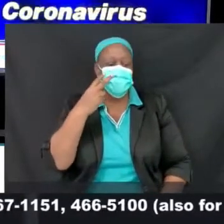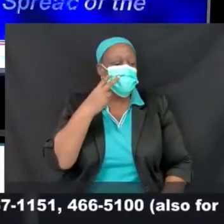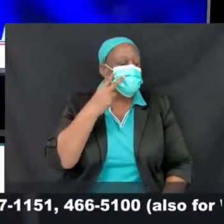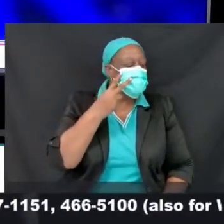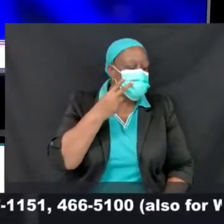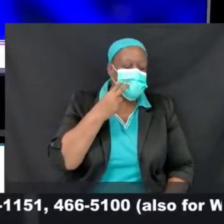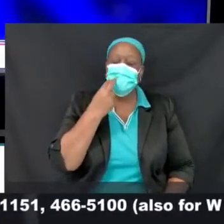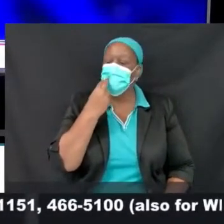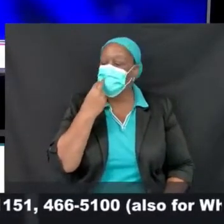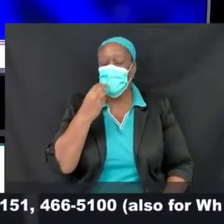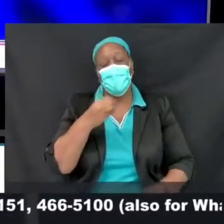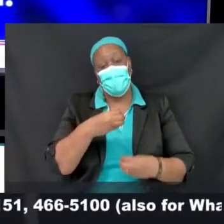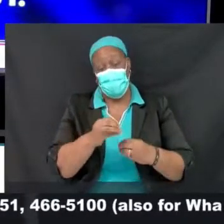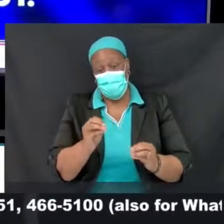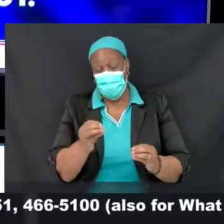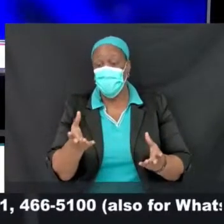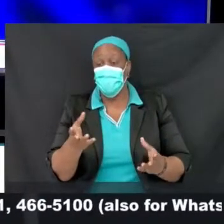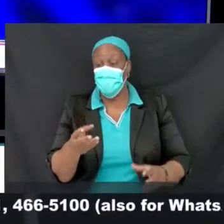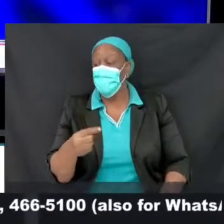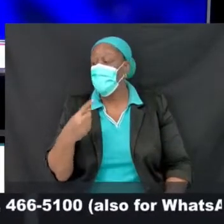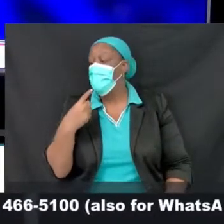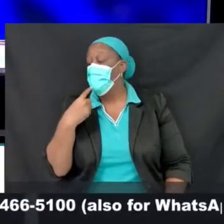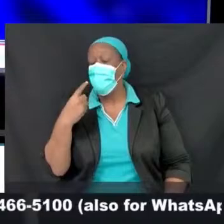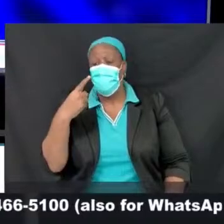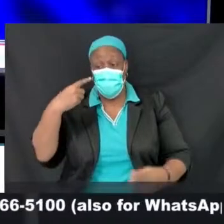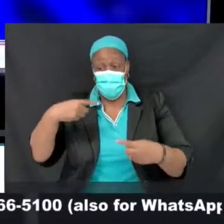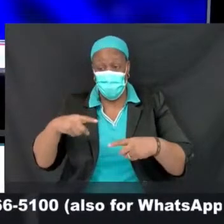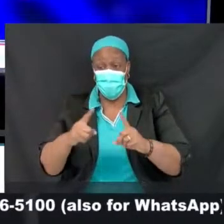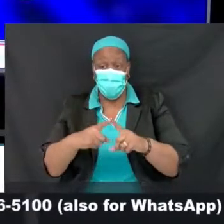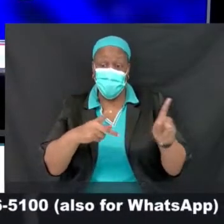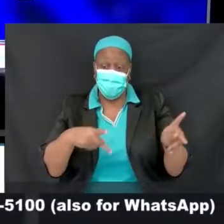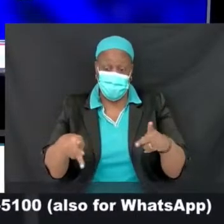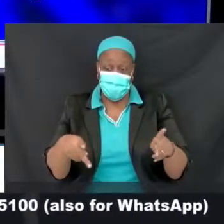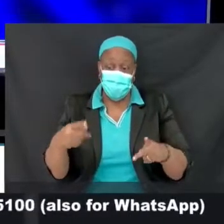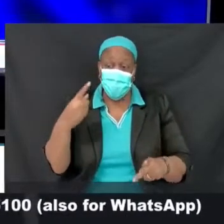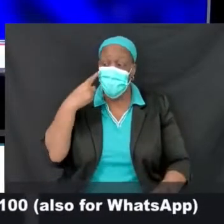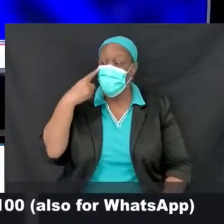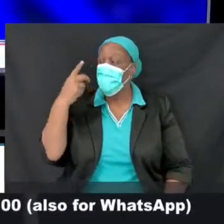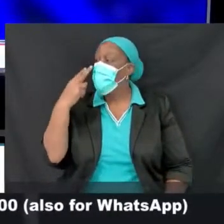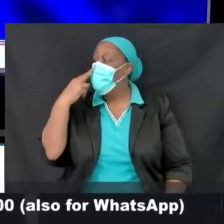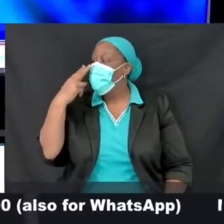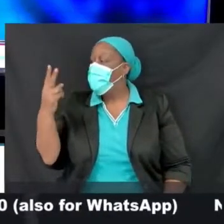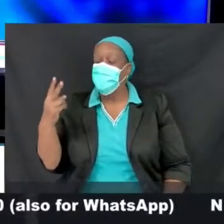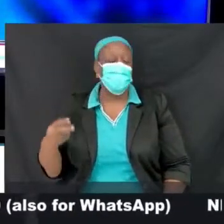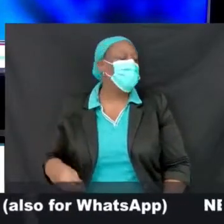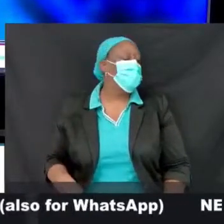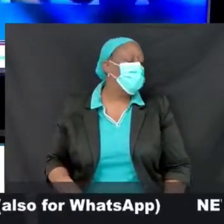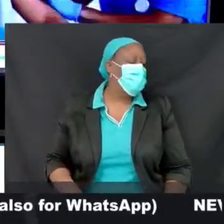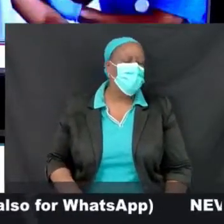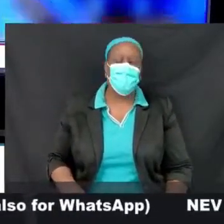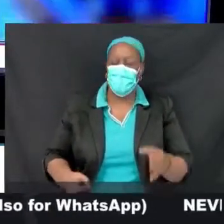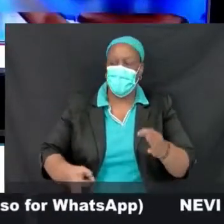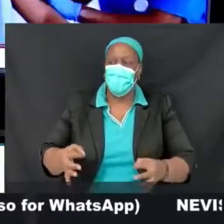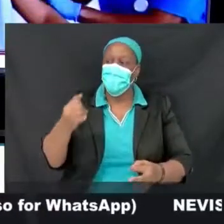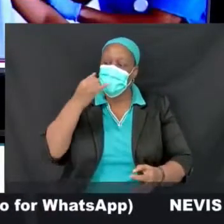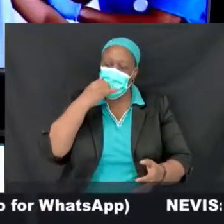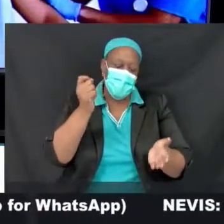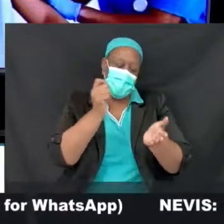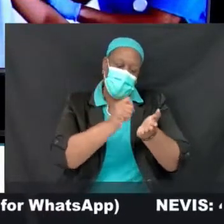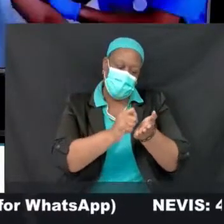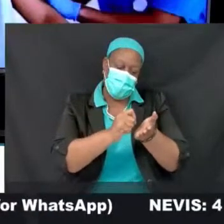or office, monitor any social event, and issue fixed penalty notices to